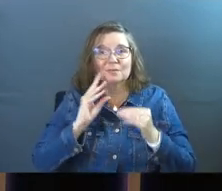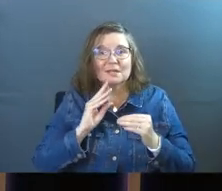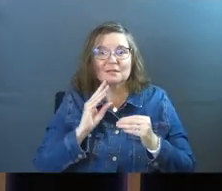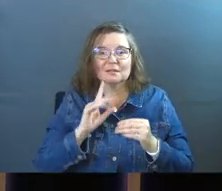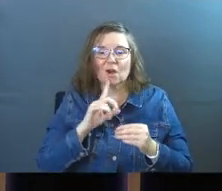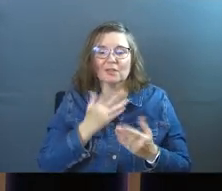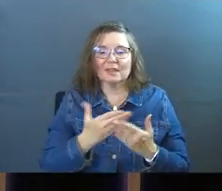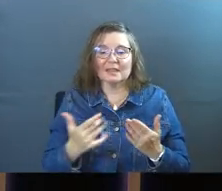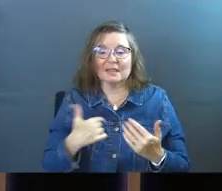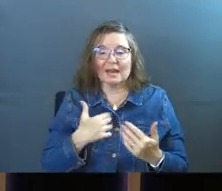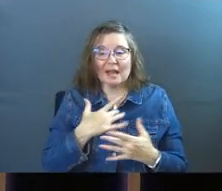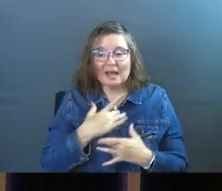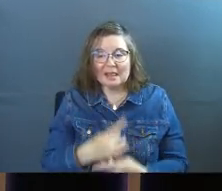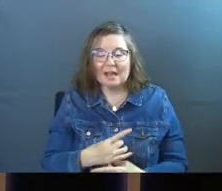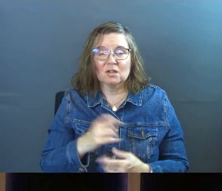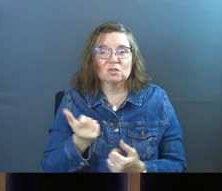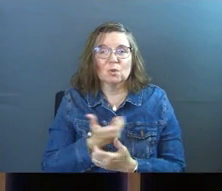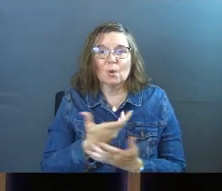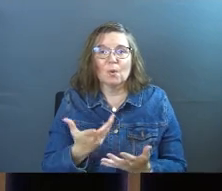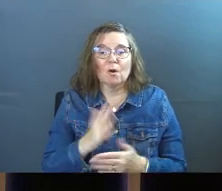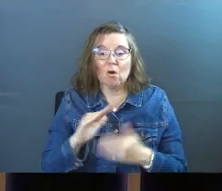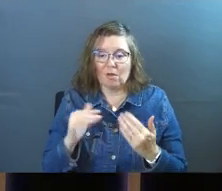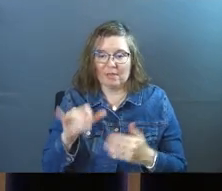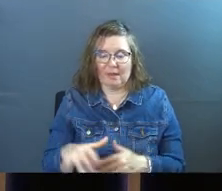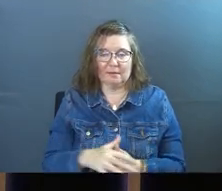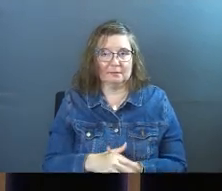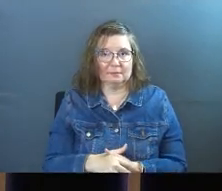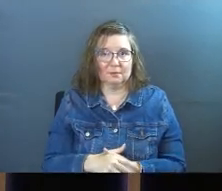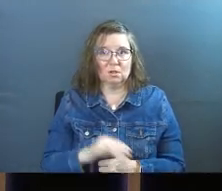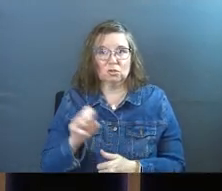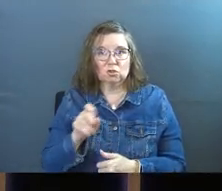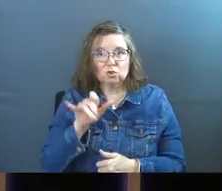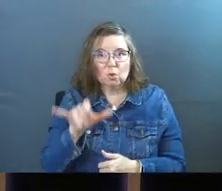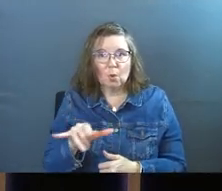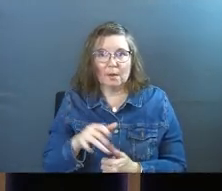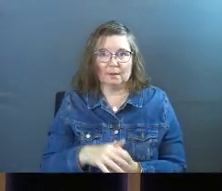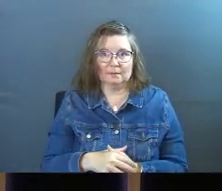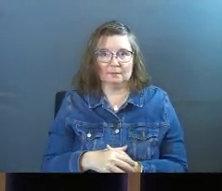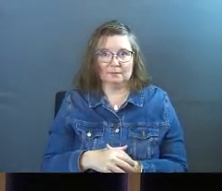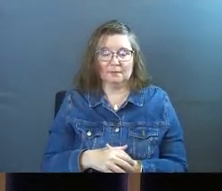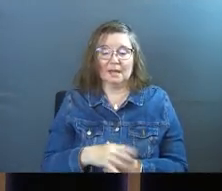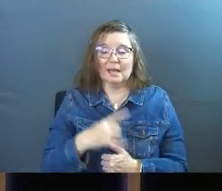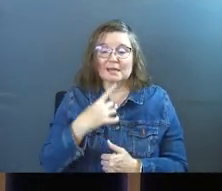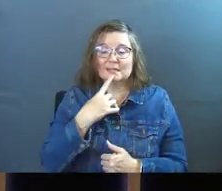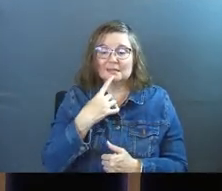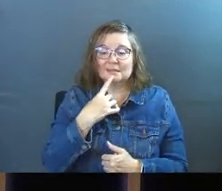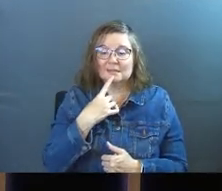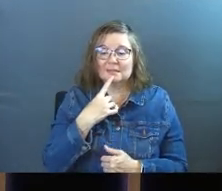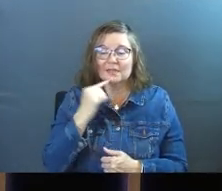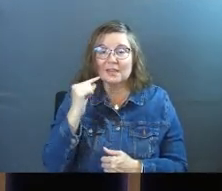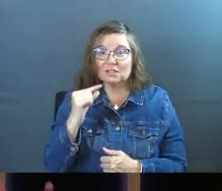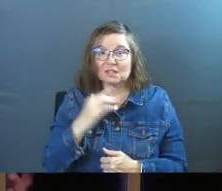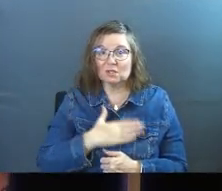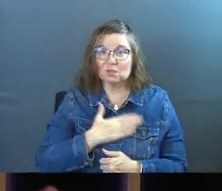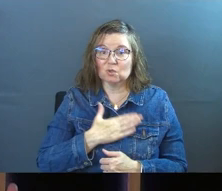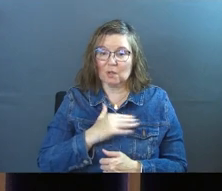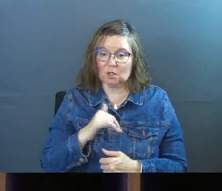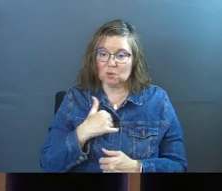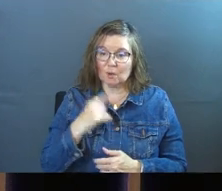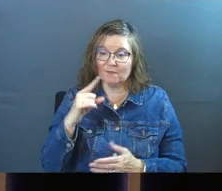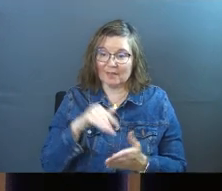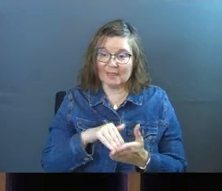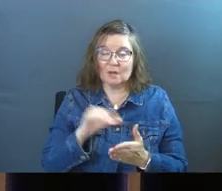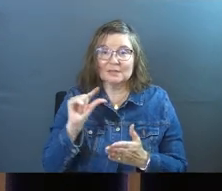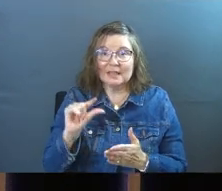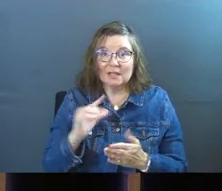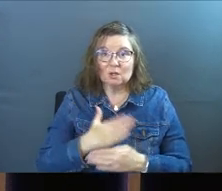experiences. Joy are the things that I like. Joy, all that. Joy. And he's saying, there's little joys. Like, you got